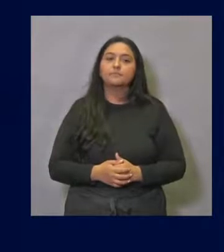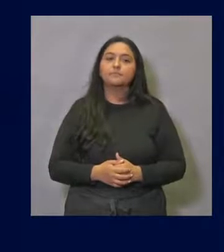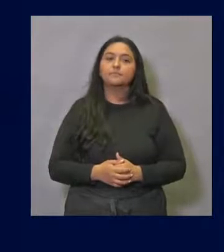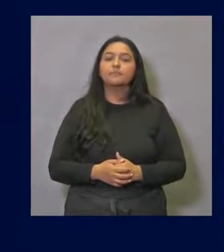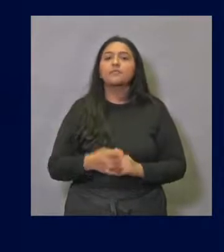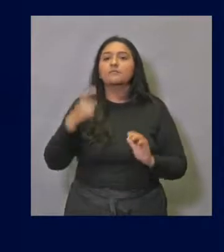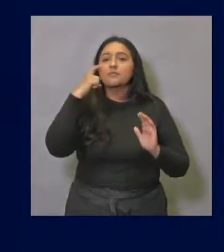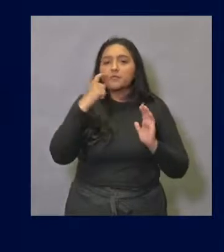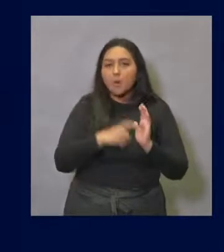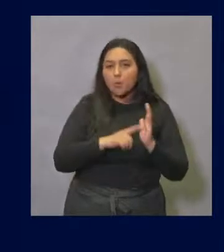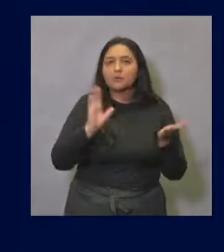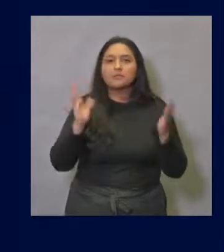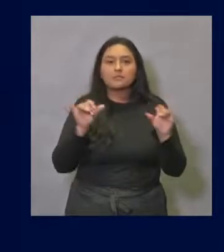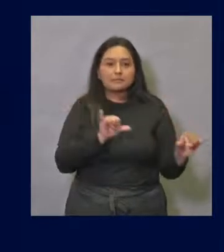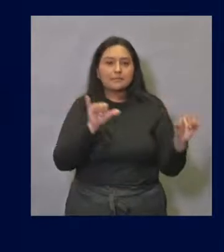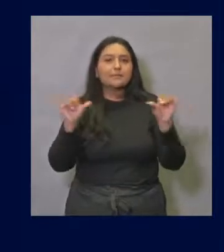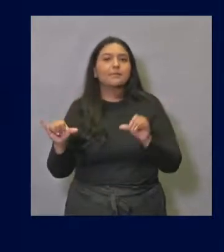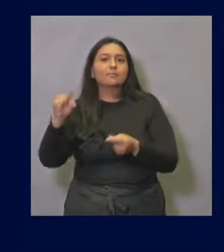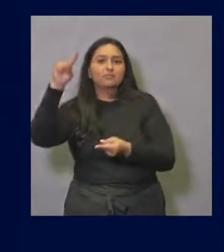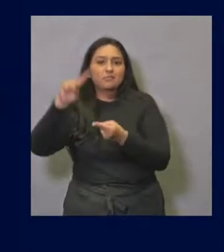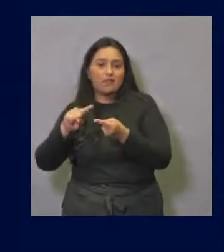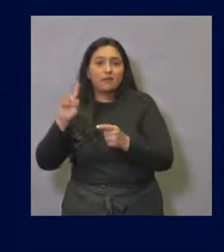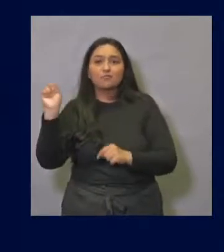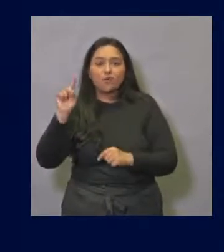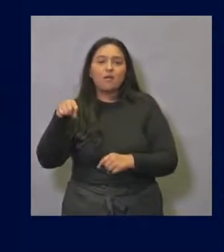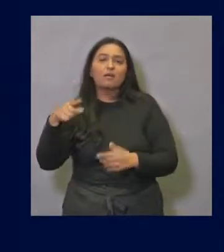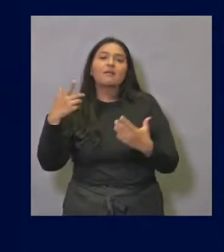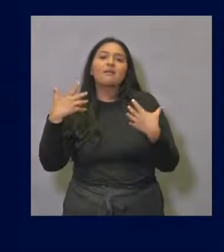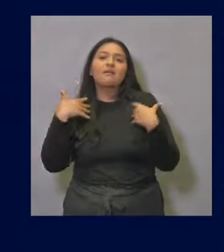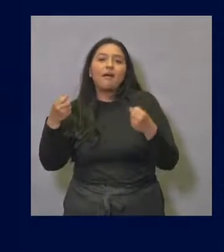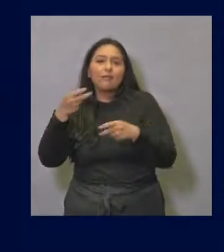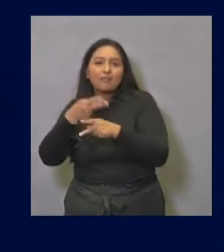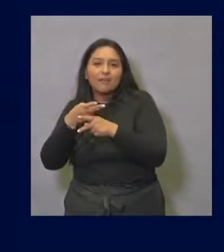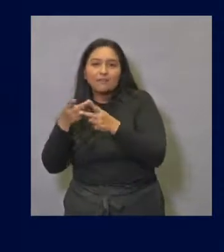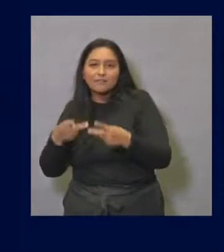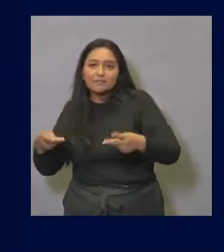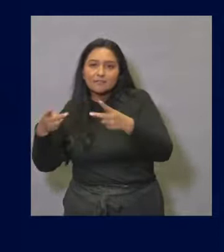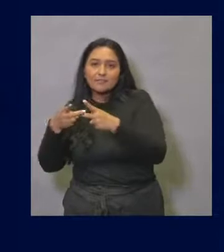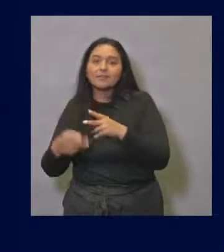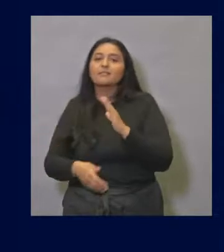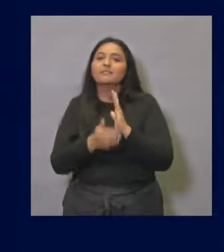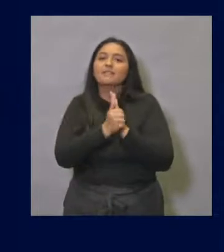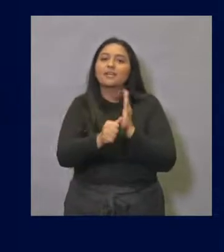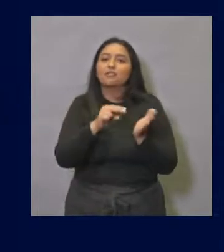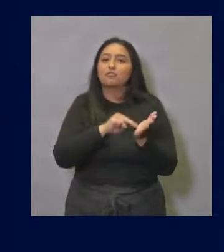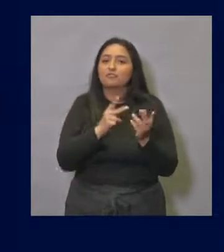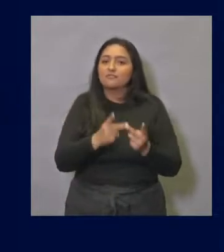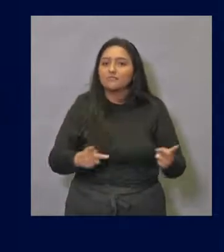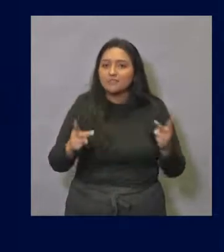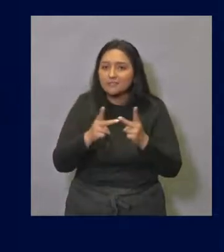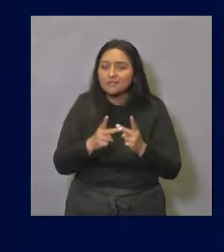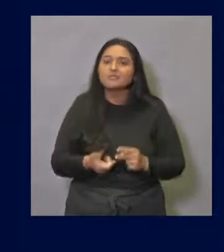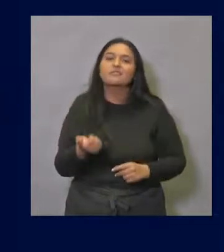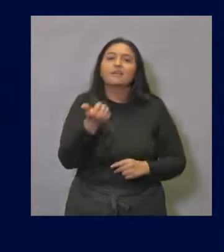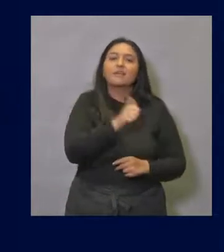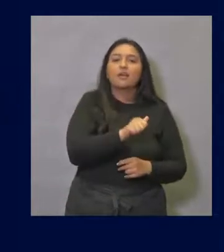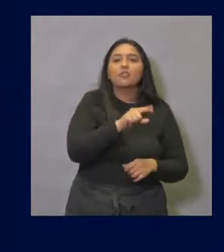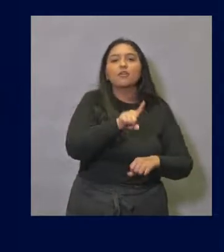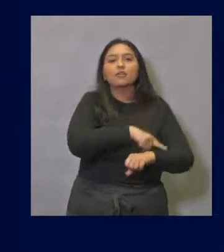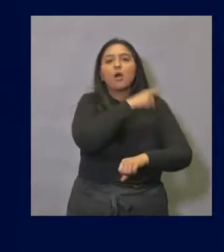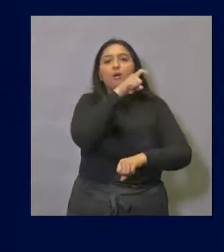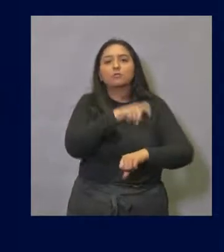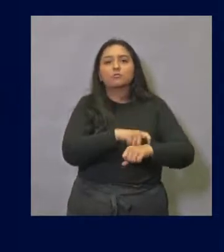in outbreaks at healthcare facilities, skilled nursing facilities, and other long-term care and congregate residential